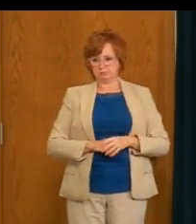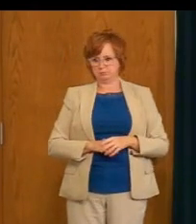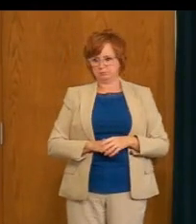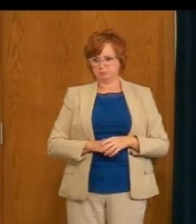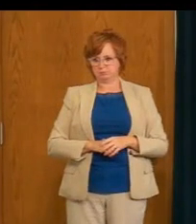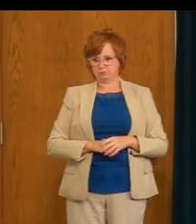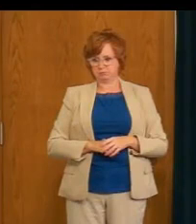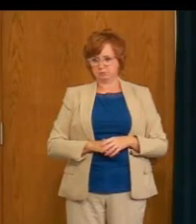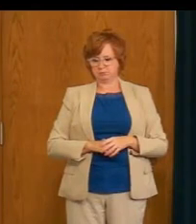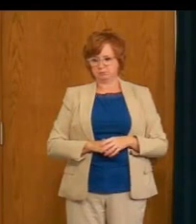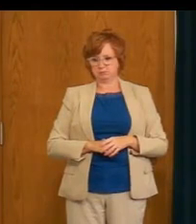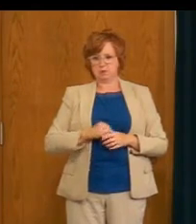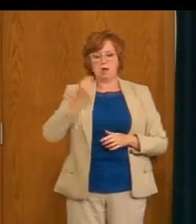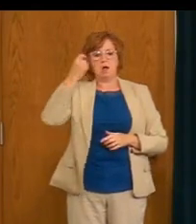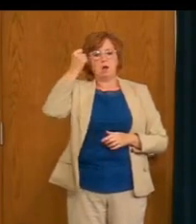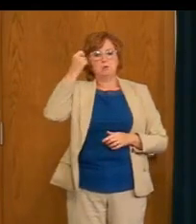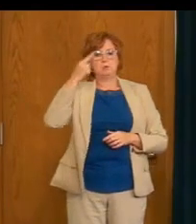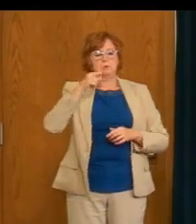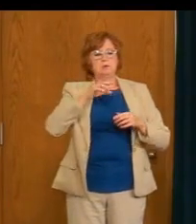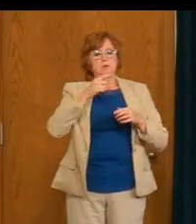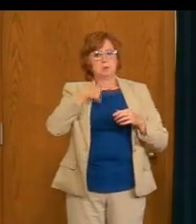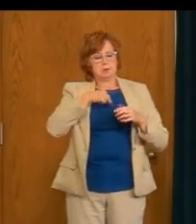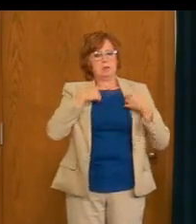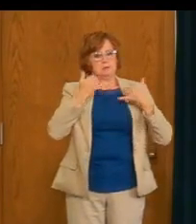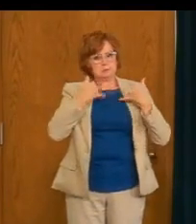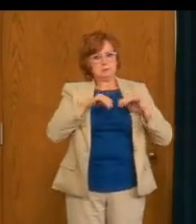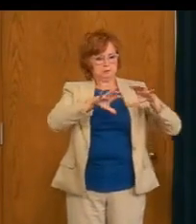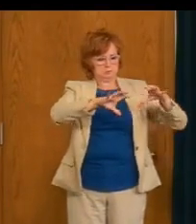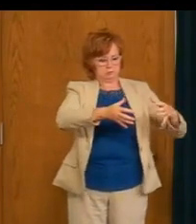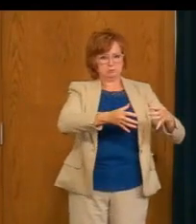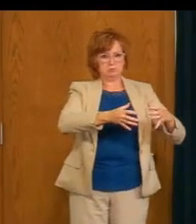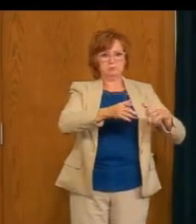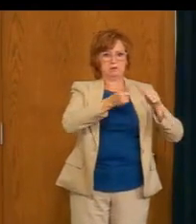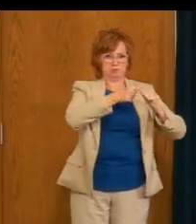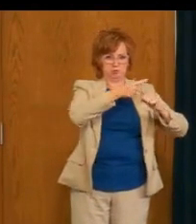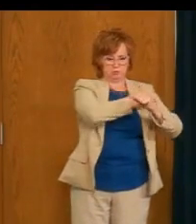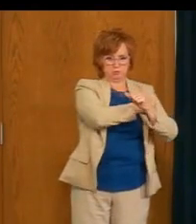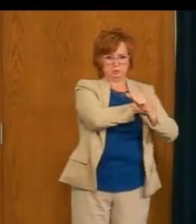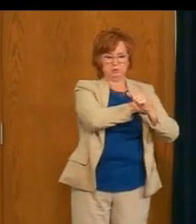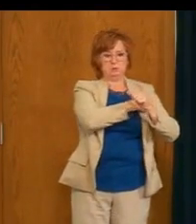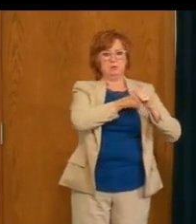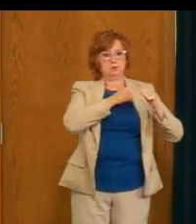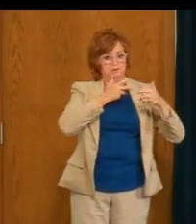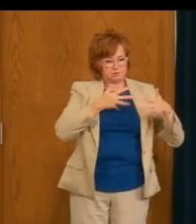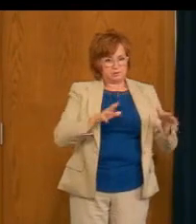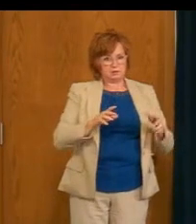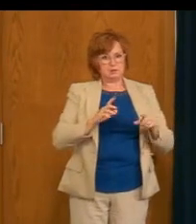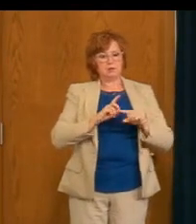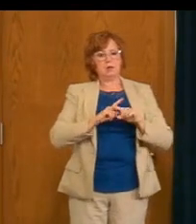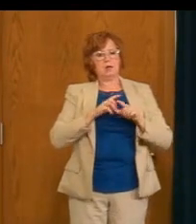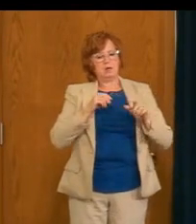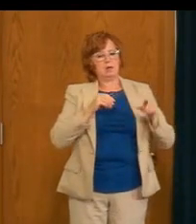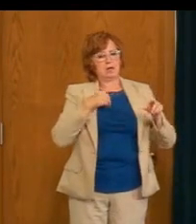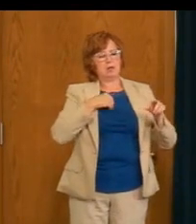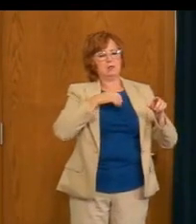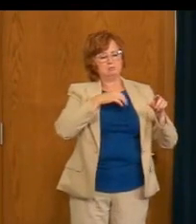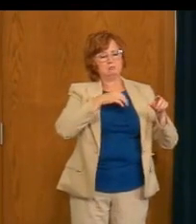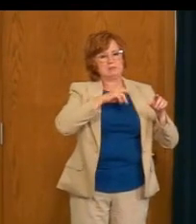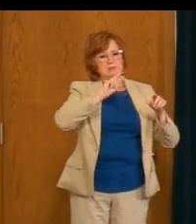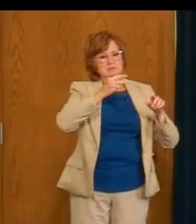26% had comorbid conditions, and 36 cases with the second dose, 39% had comorbid conditions. So